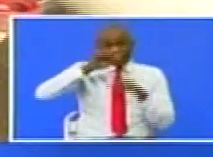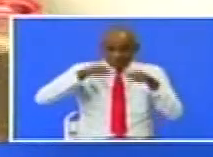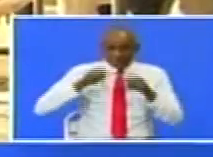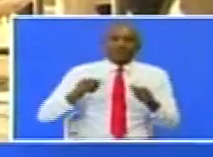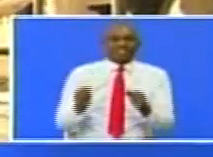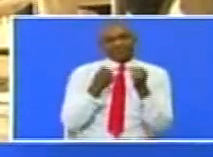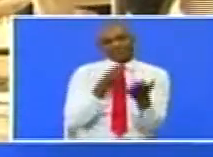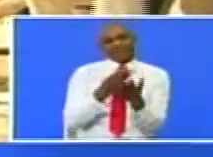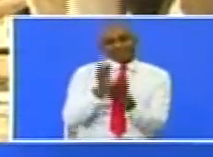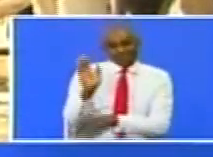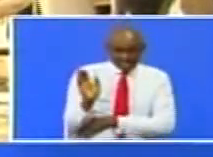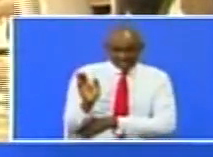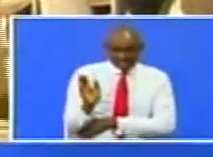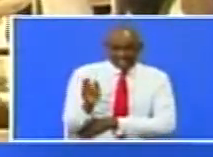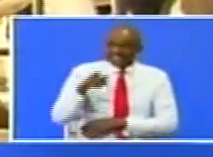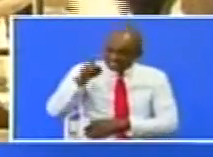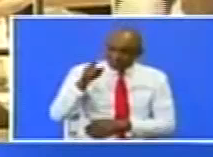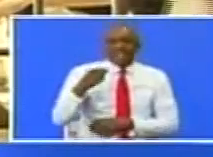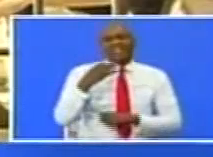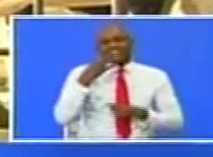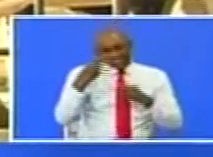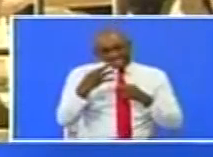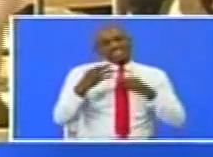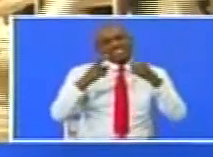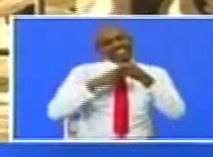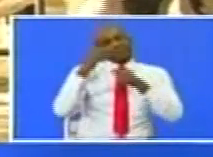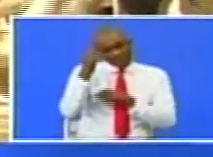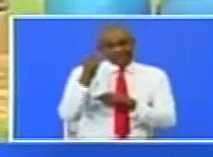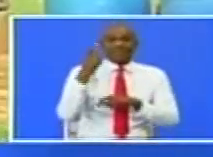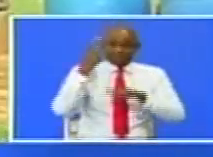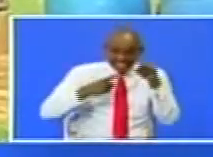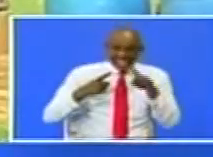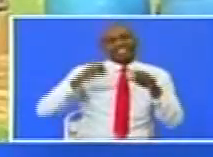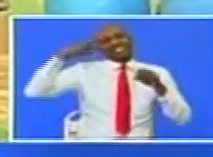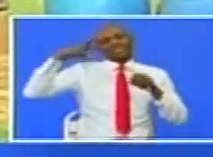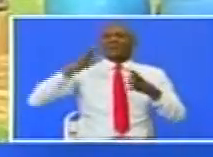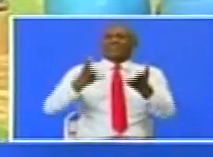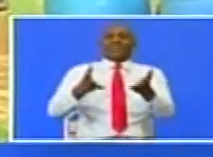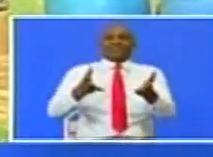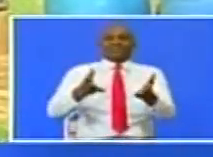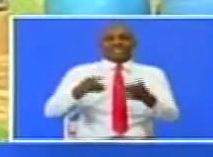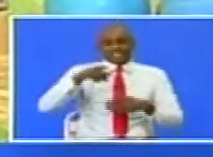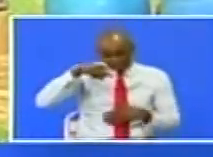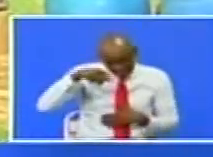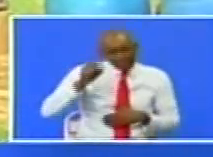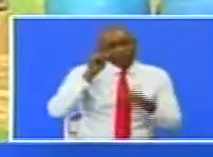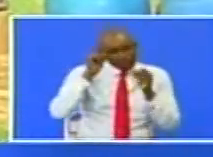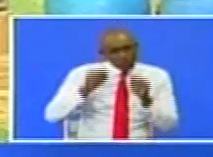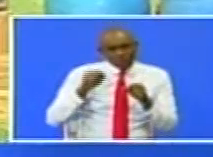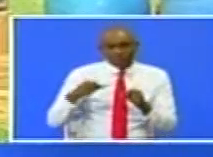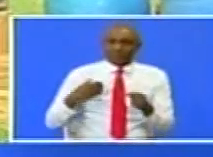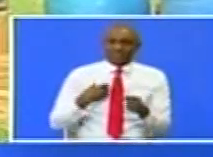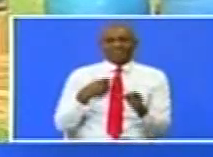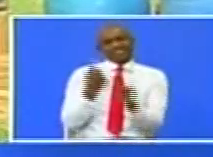of shillings. Kenya experiences 365 days of sunlight every year, and with the erratic power supply experience in